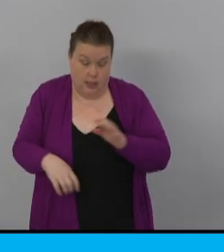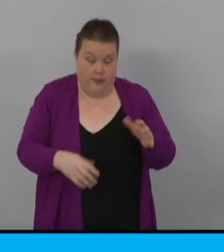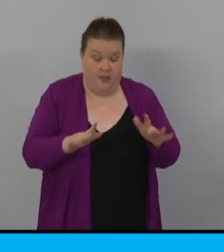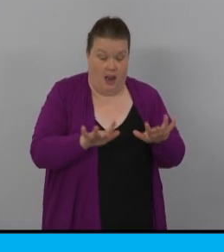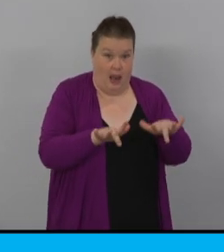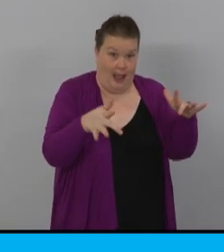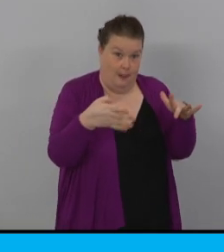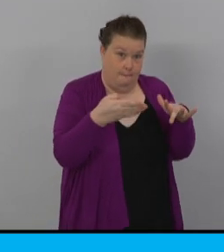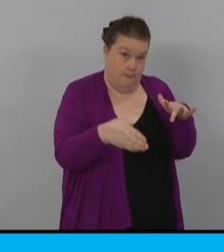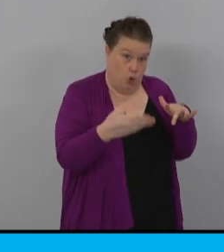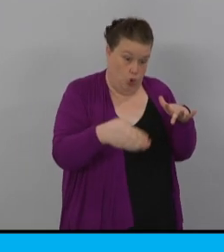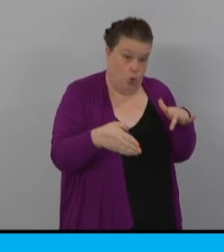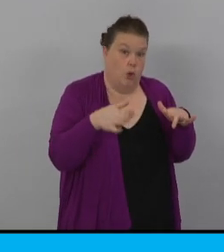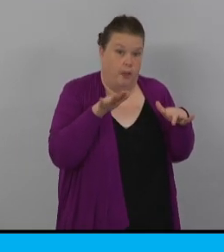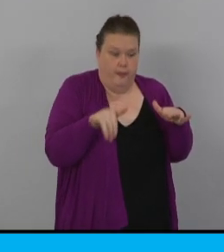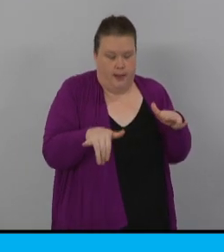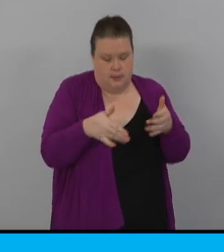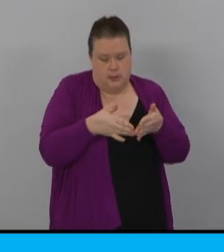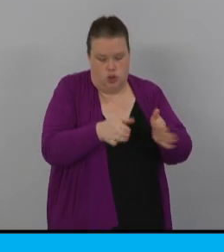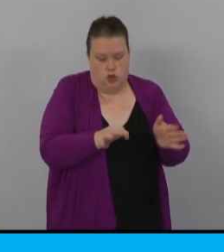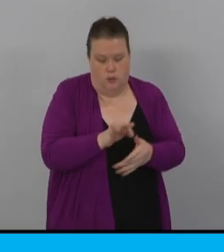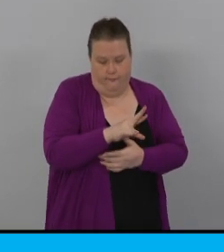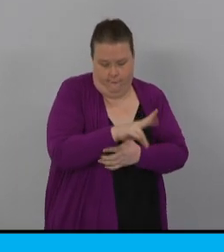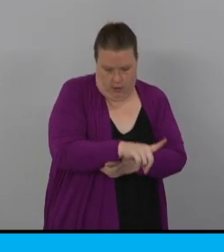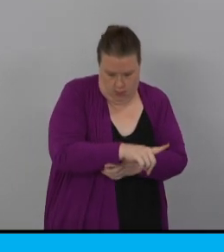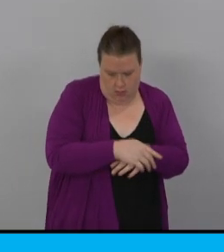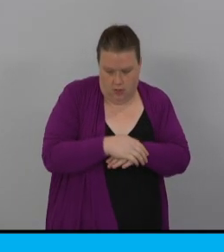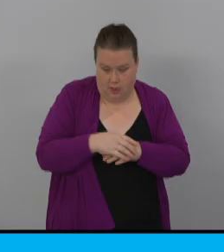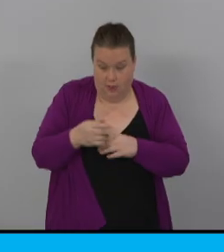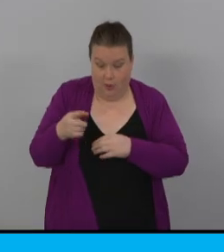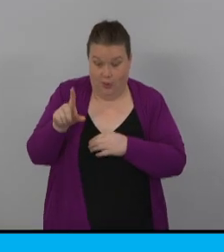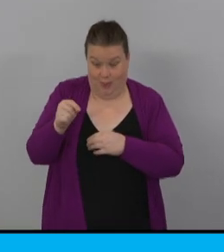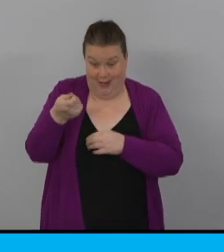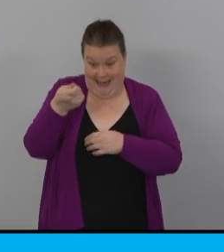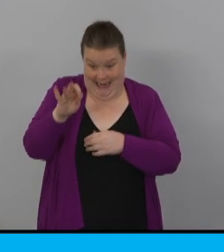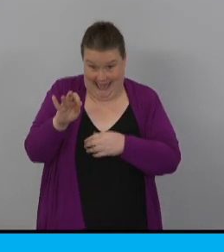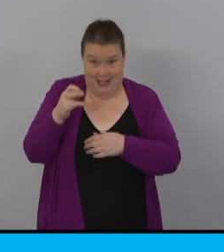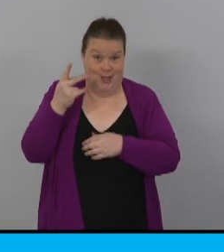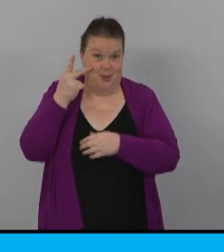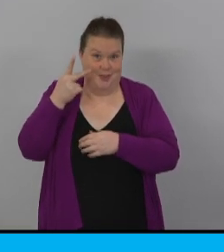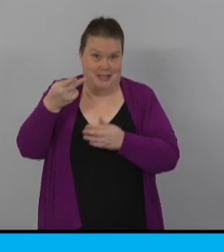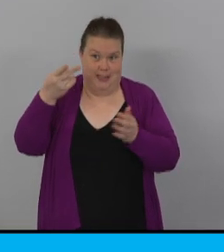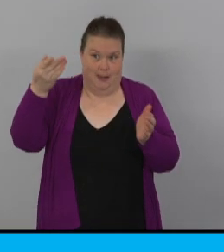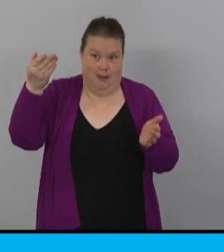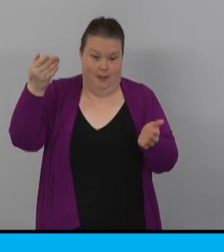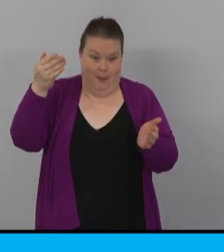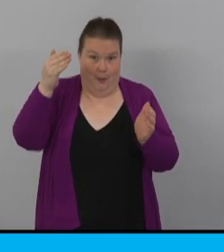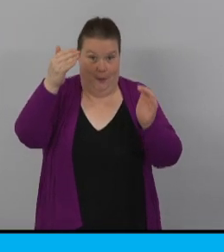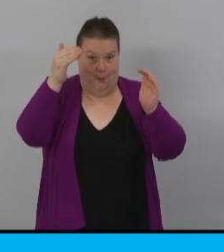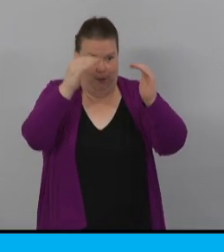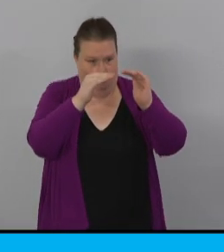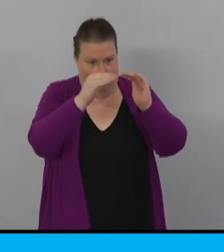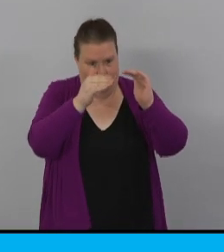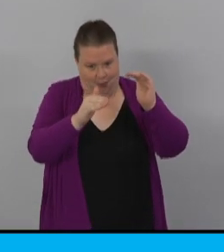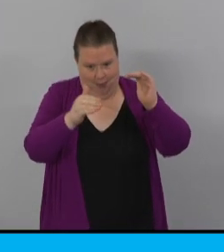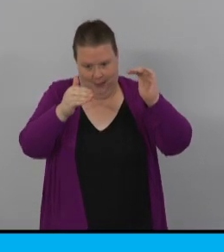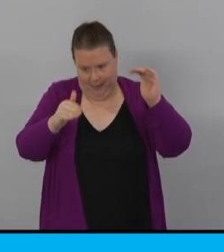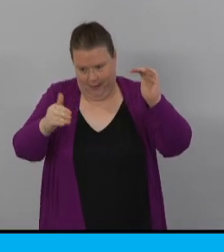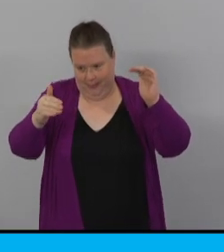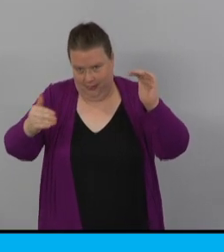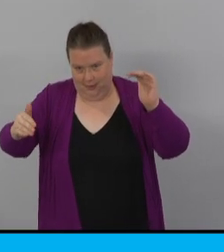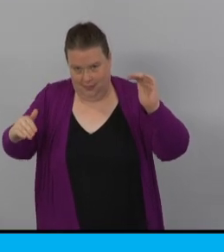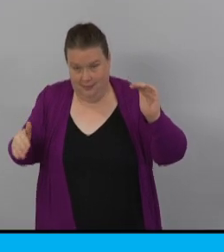in 2019, you can see that general fund piece getting smaller and smaller as they have compressed the tax rate.